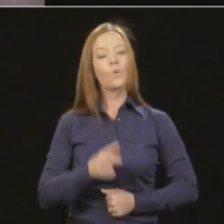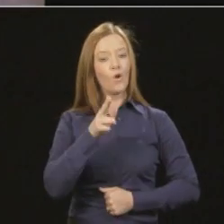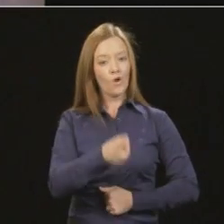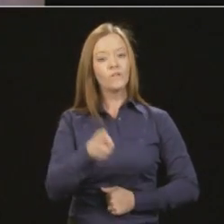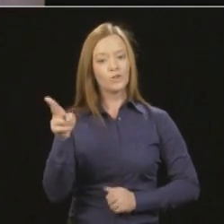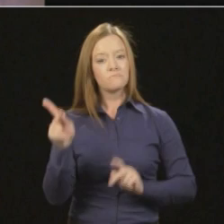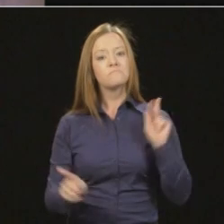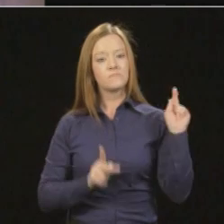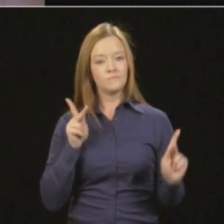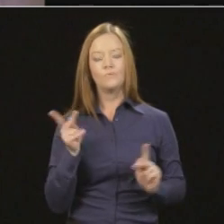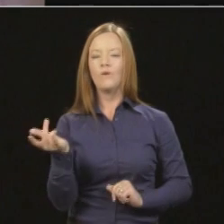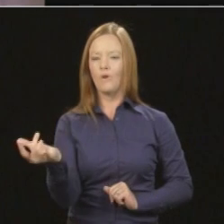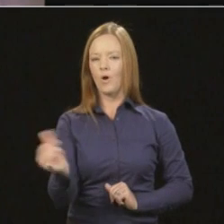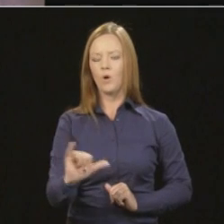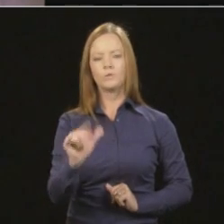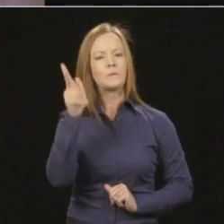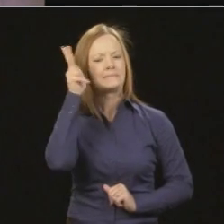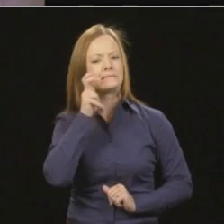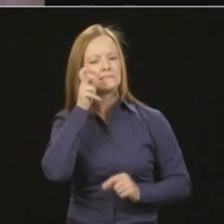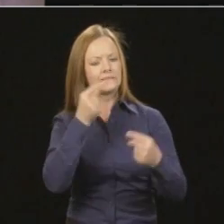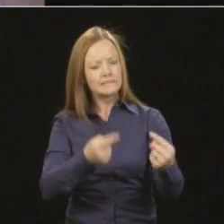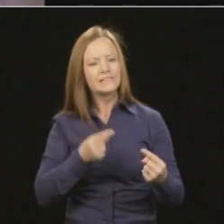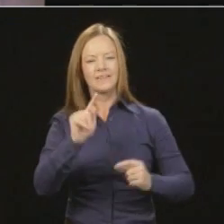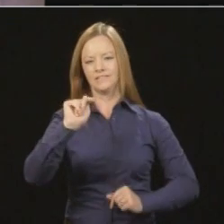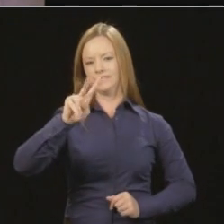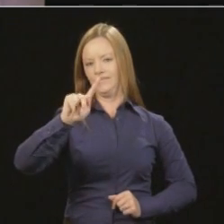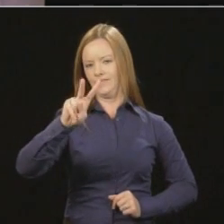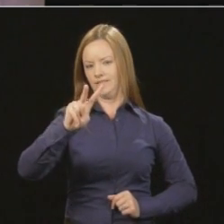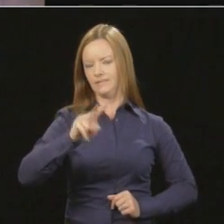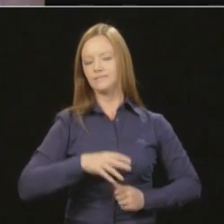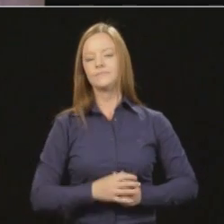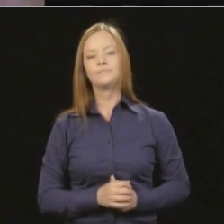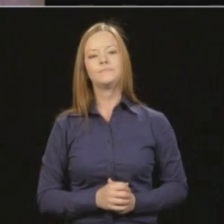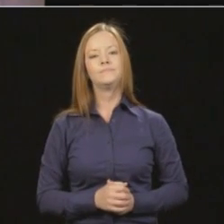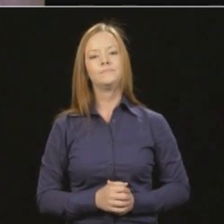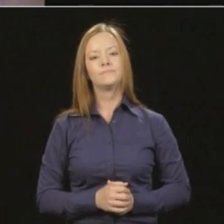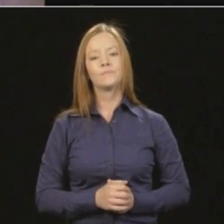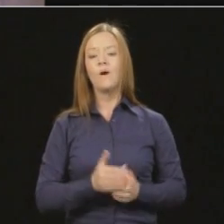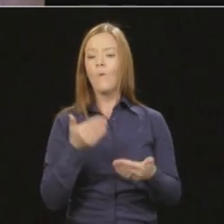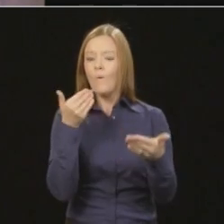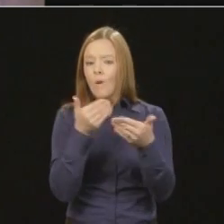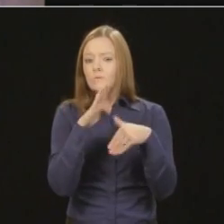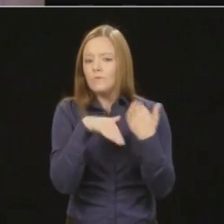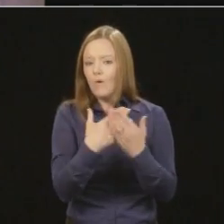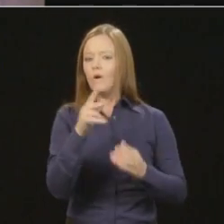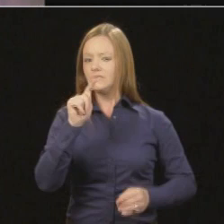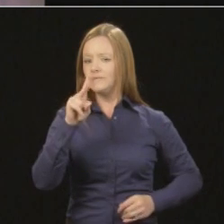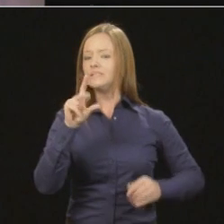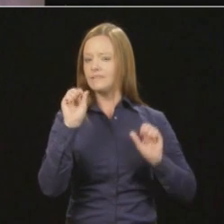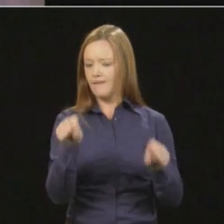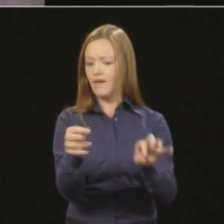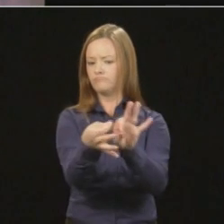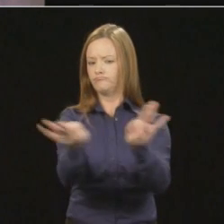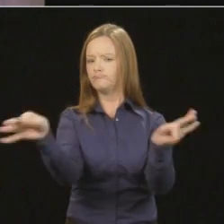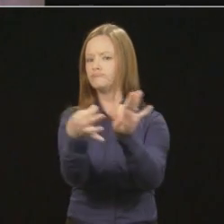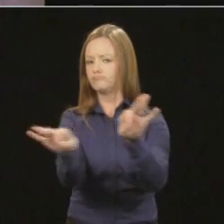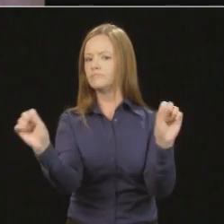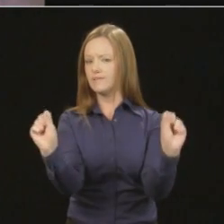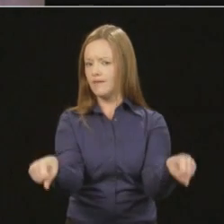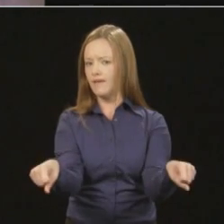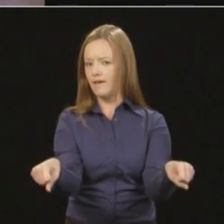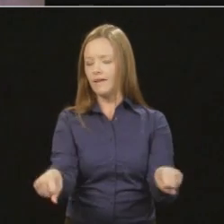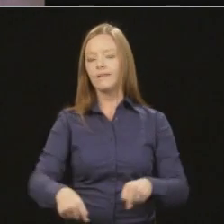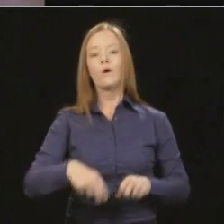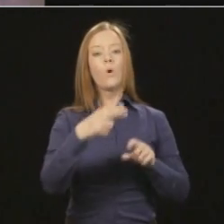television. Almost every TV nowadays has the ability to display captions, as do the TVs in hotels, restaurants,